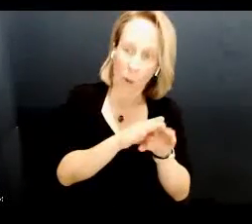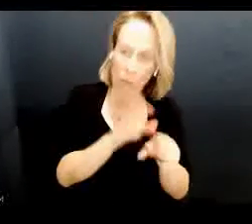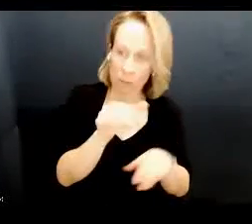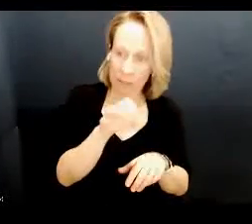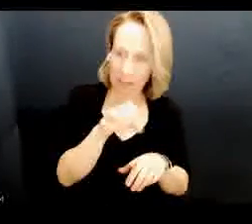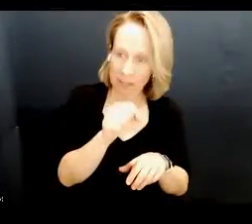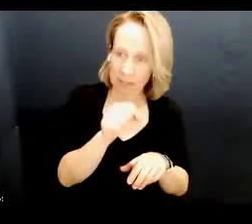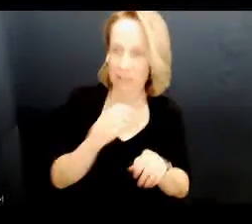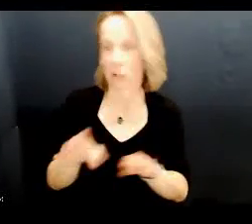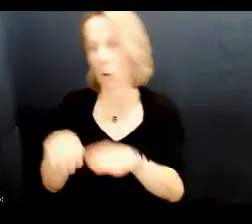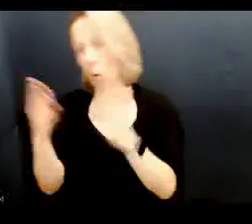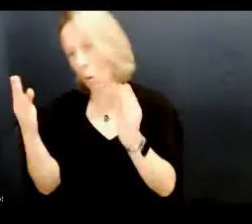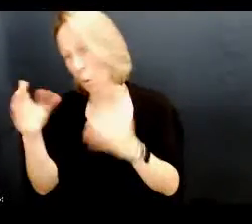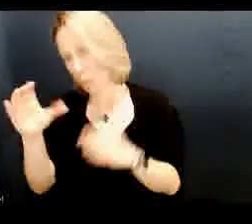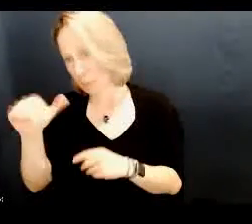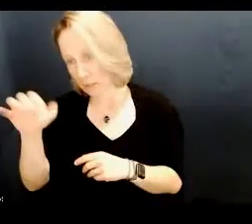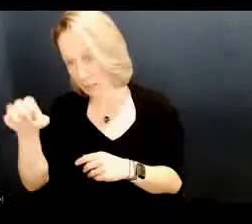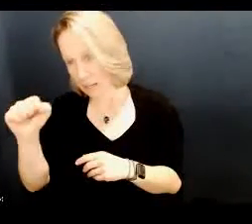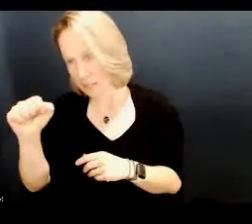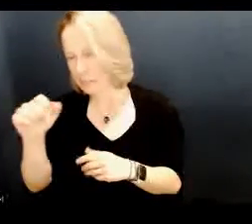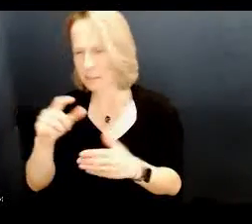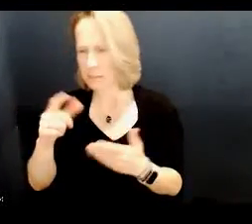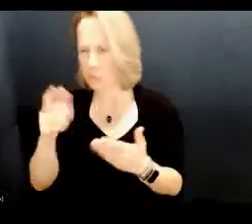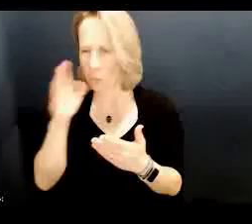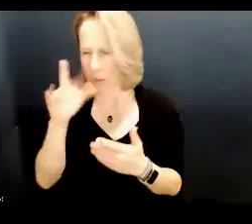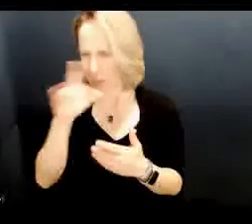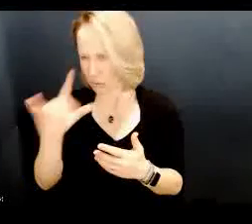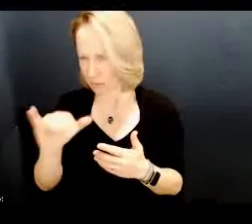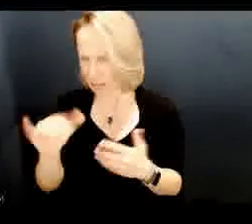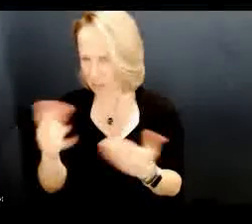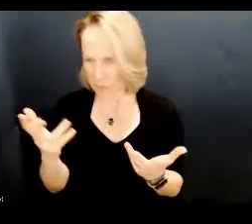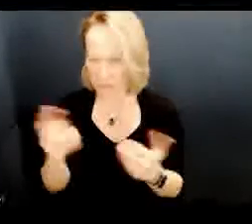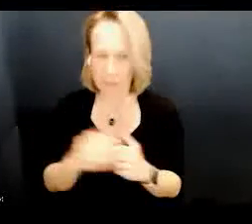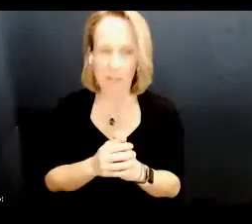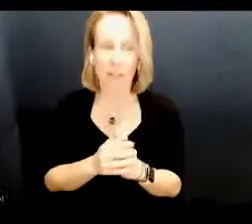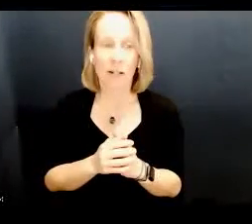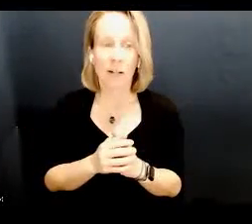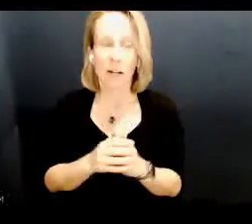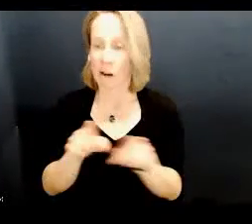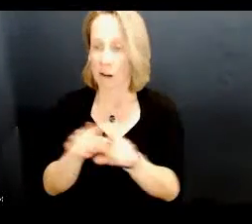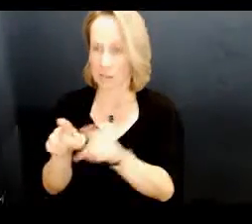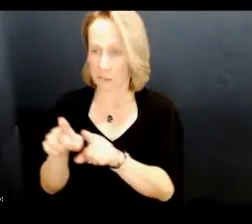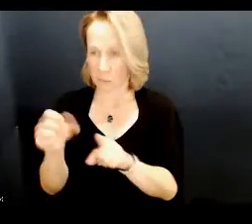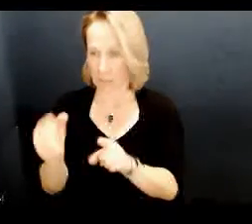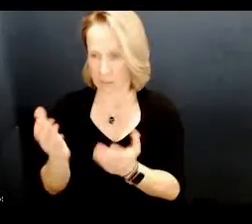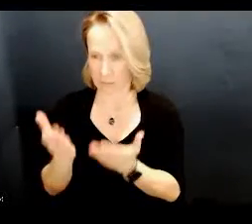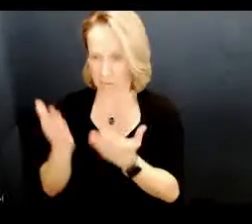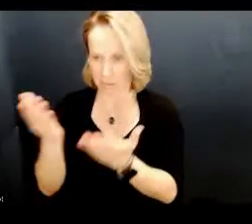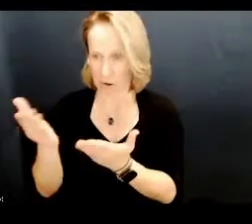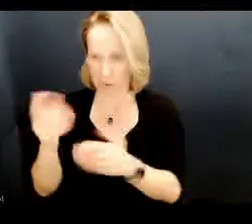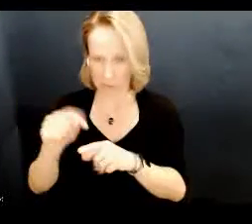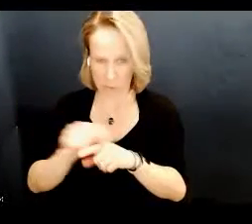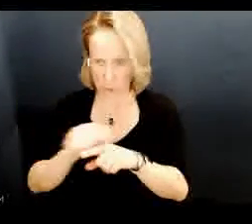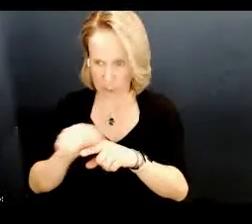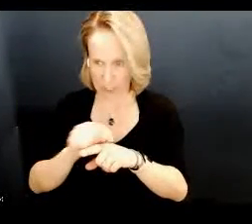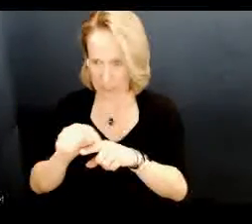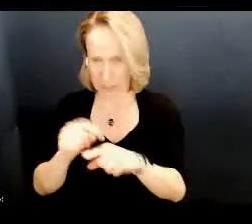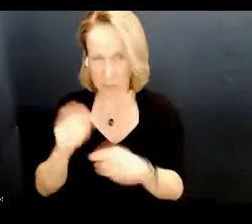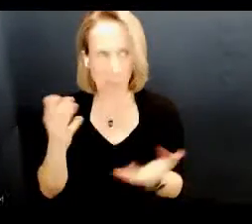like? We can also include training recommendations for members. So maybe we're like, all law